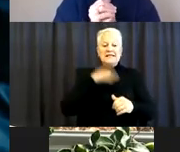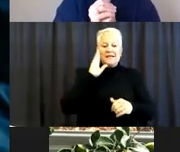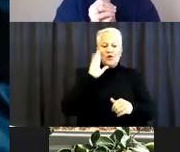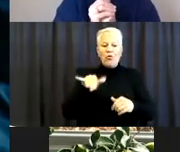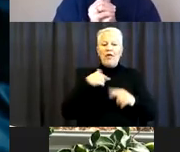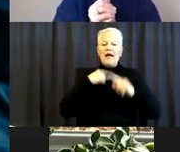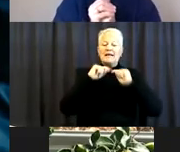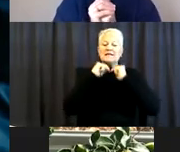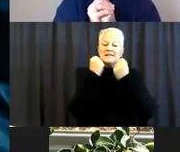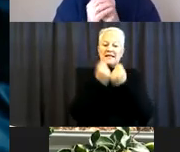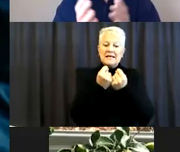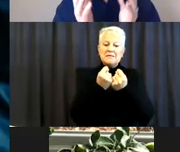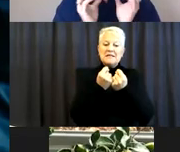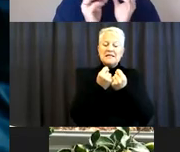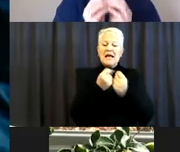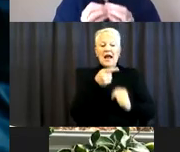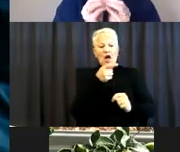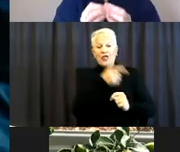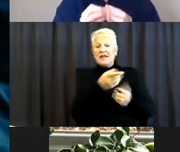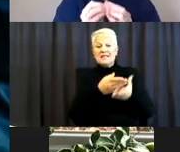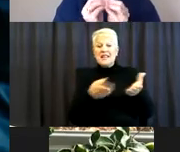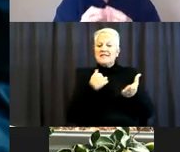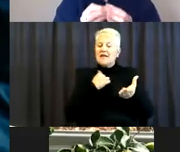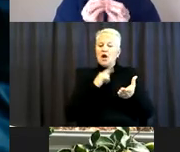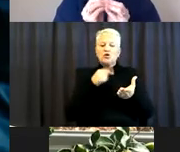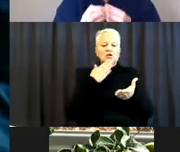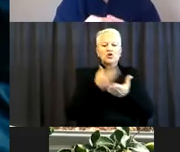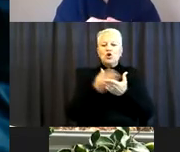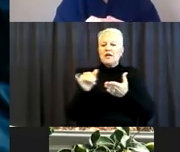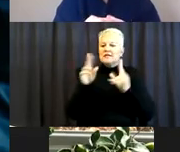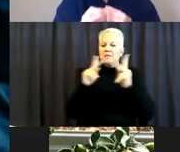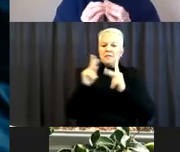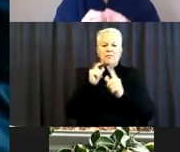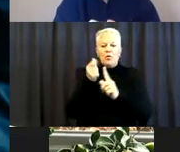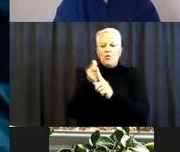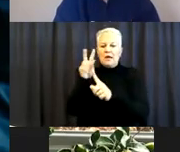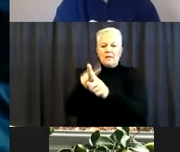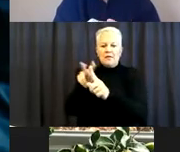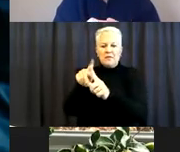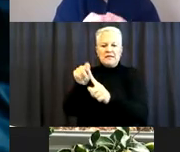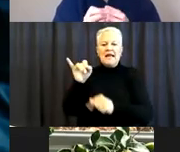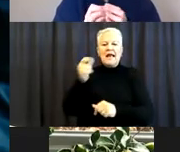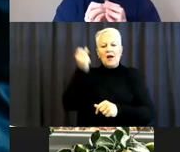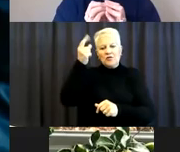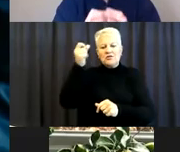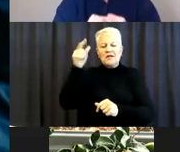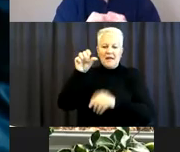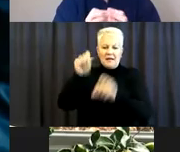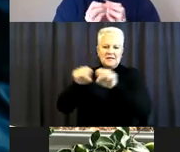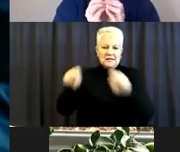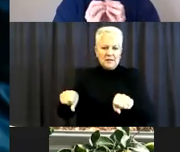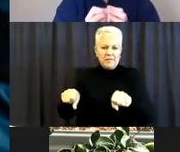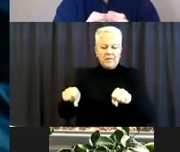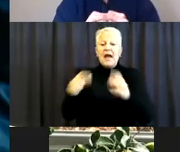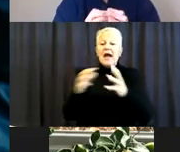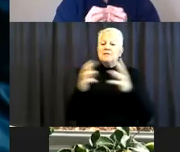teams, these things are just as good as the people implementing them and understanding them. So as much as we